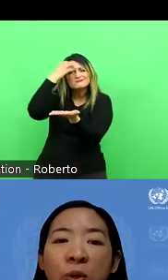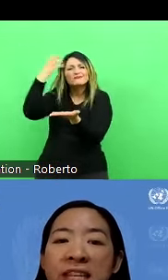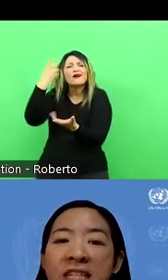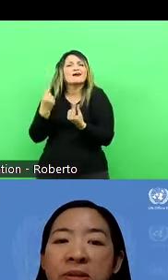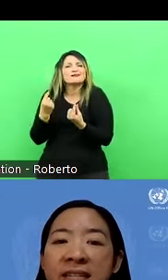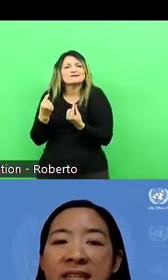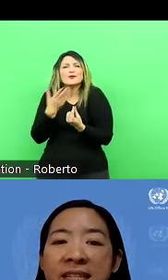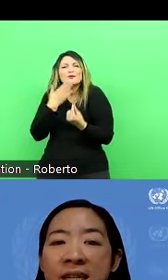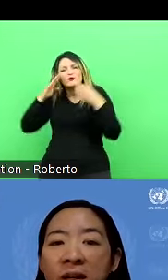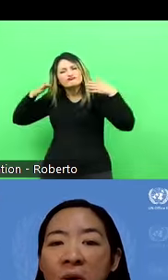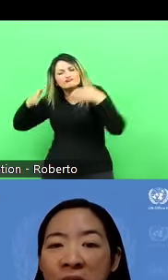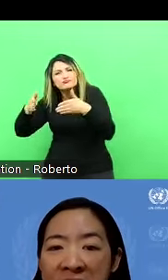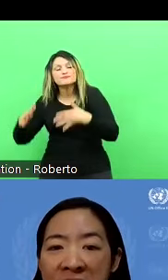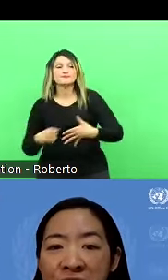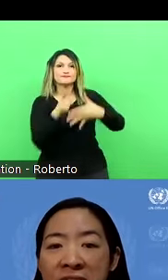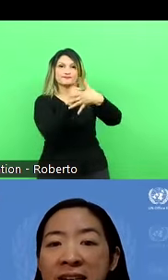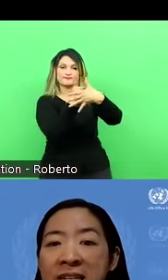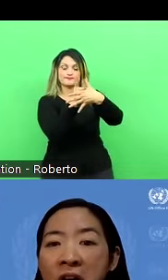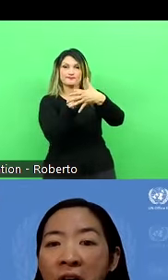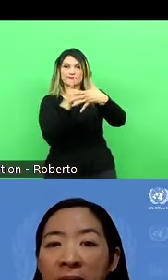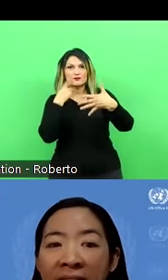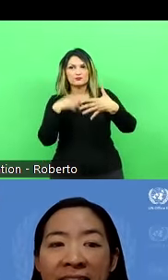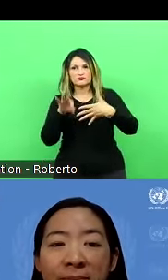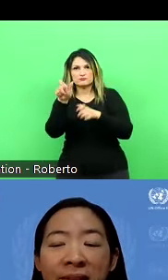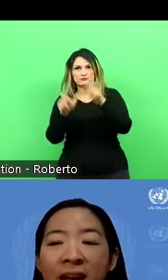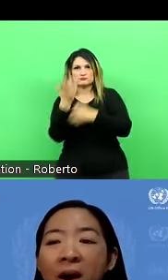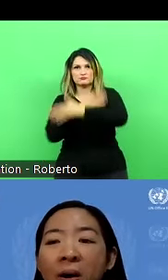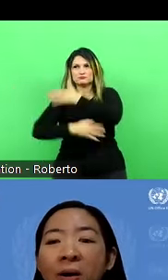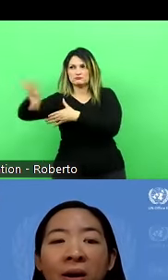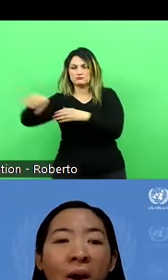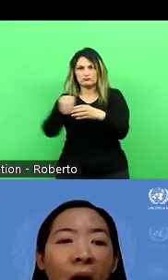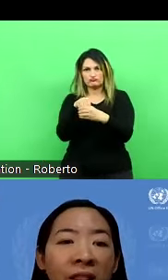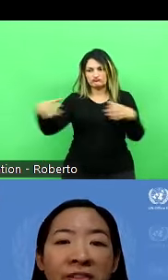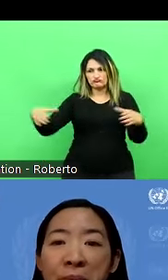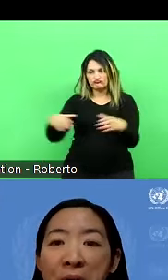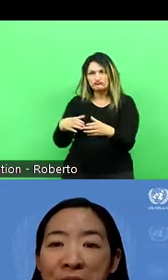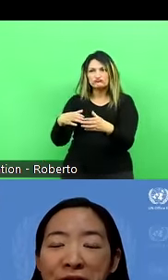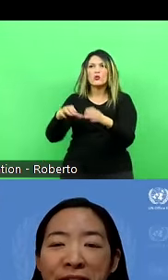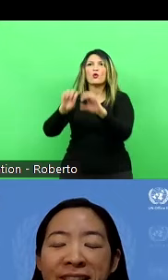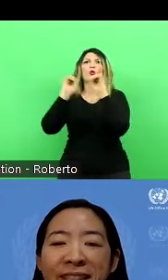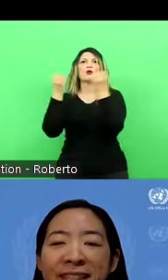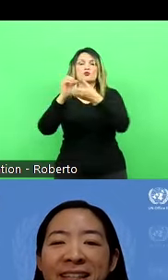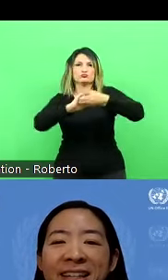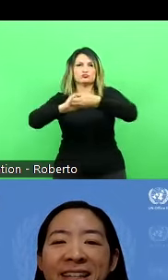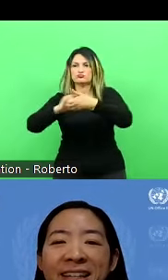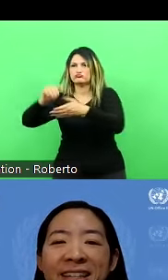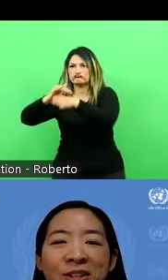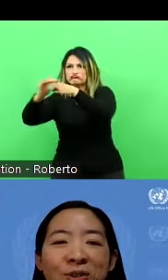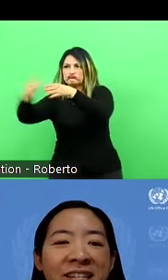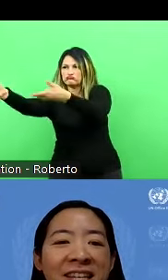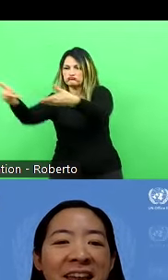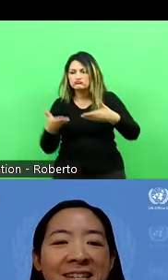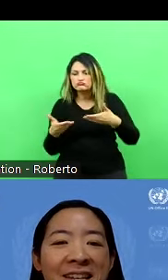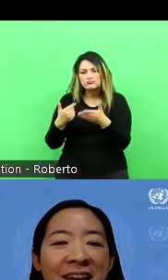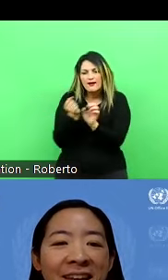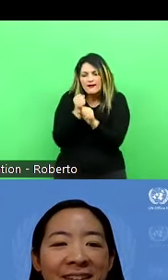persons with disabilities and their organizations in DRR planning, or all of the above. Let's go